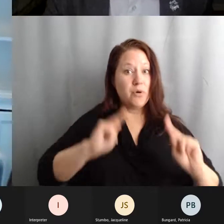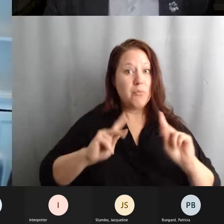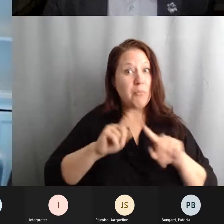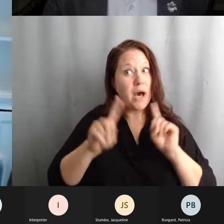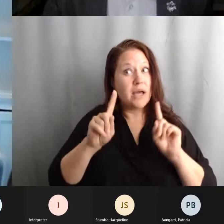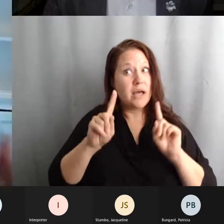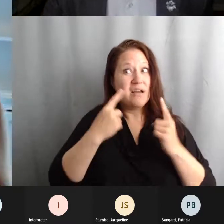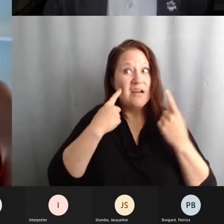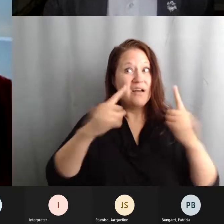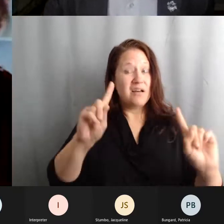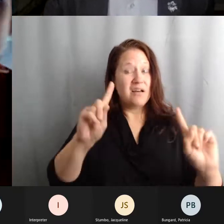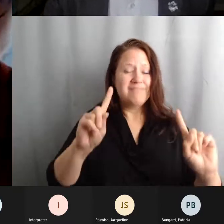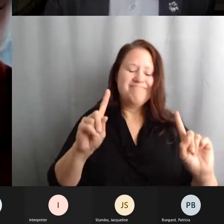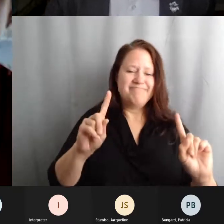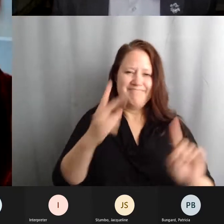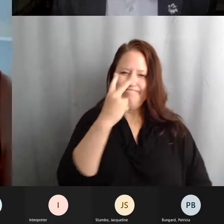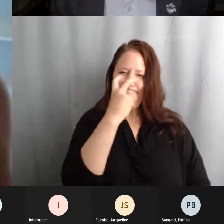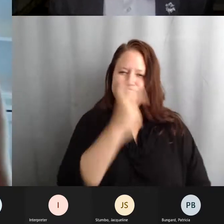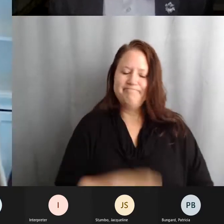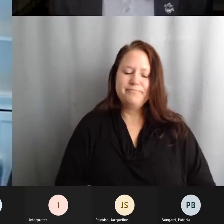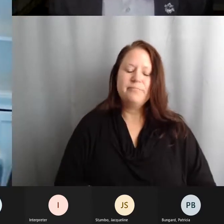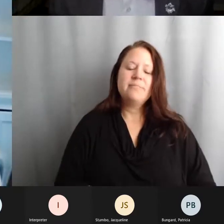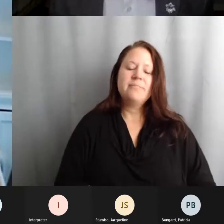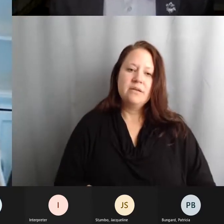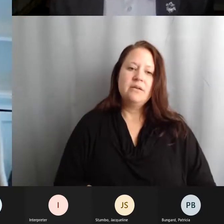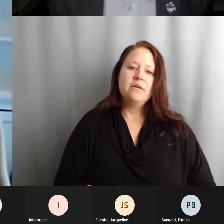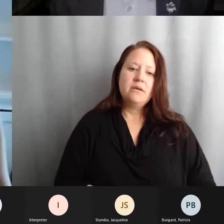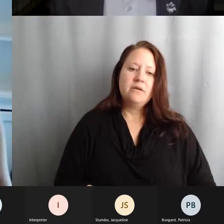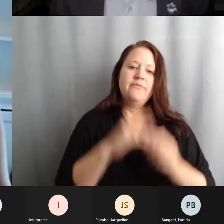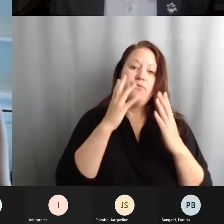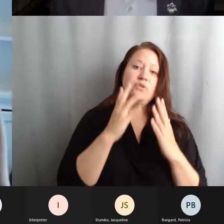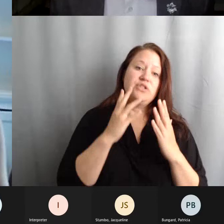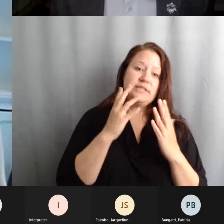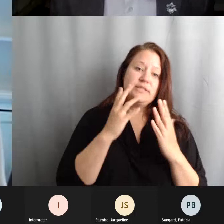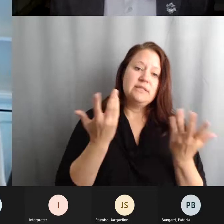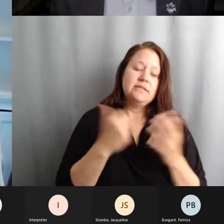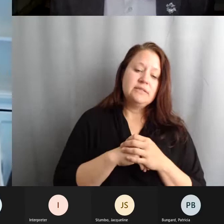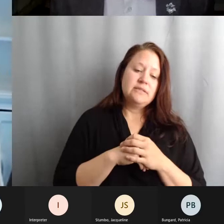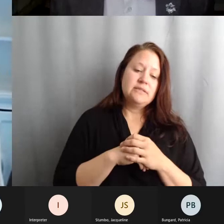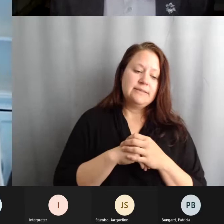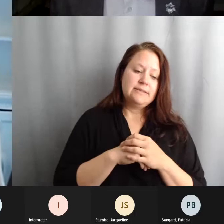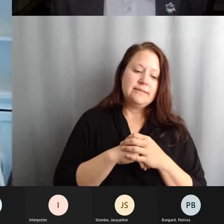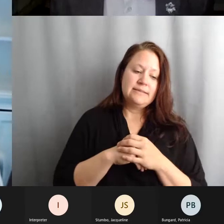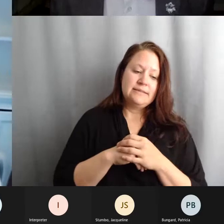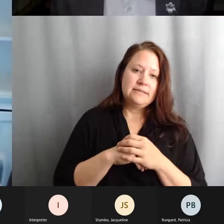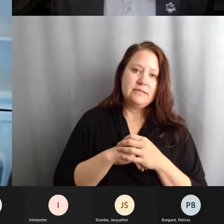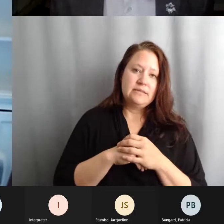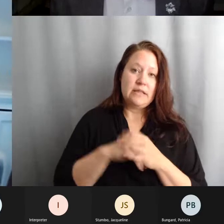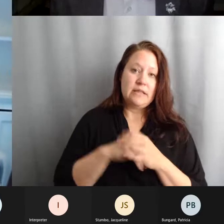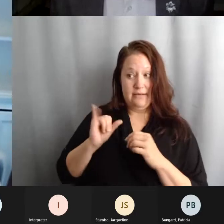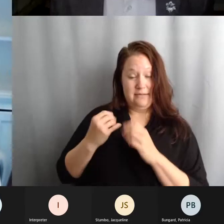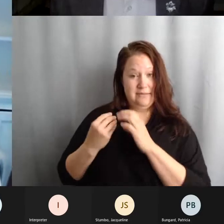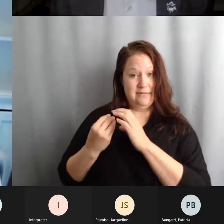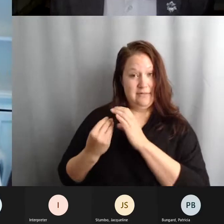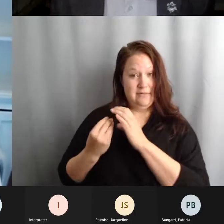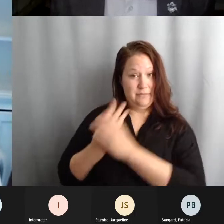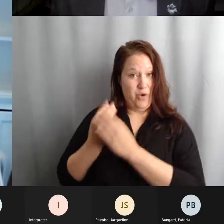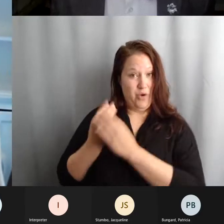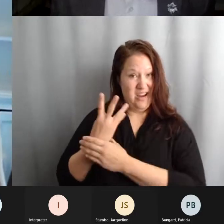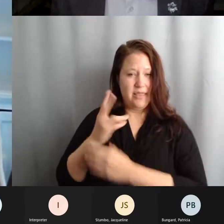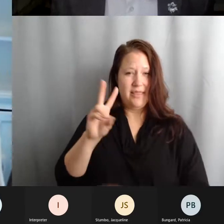there. So unfortunately, we weren't able to do like we did in the spring, the